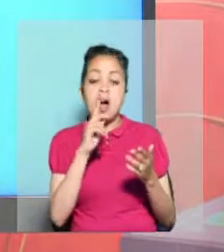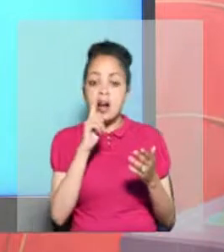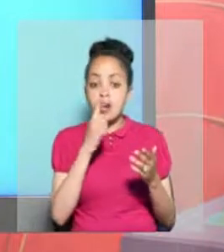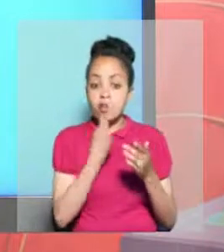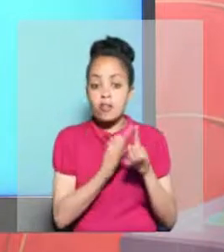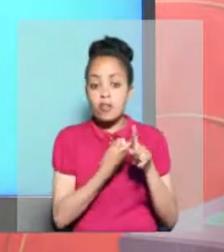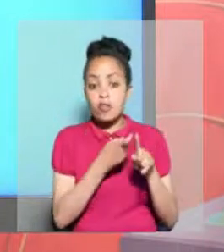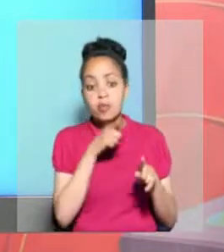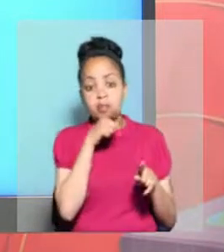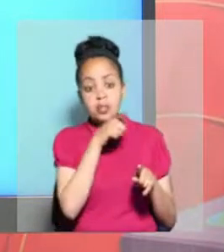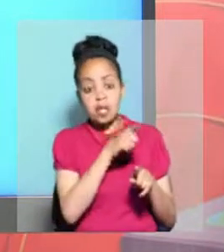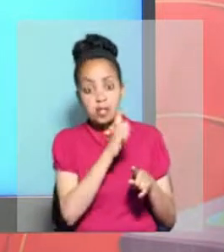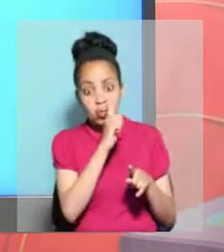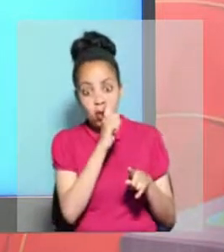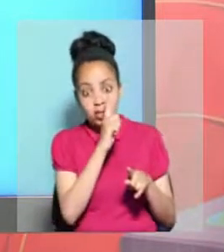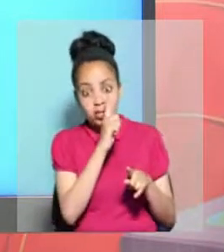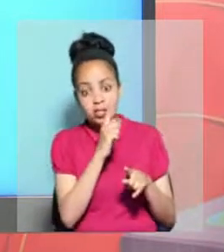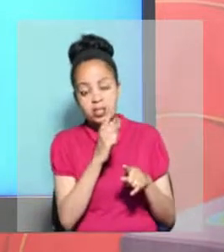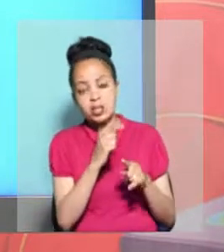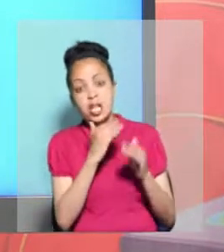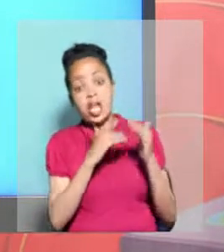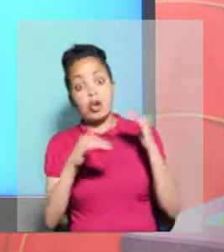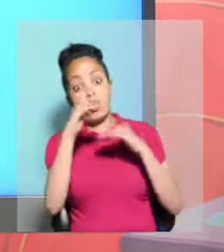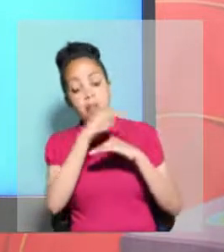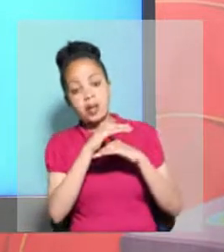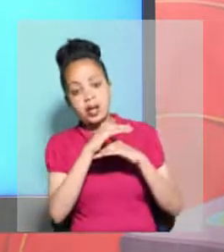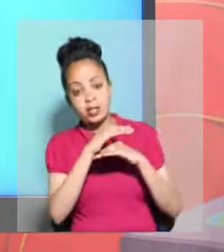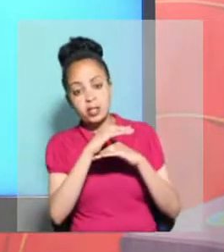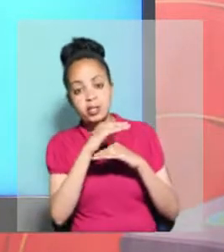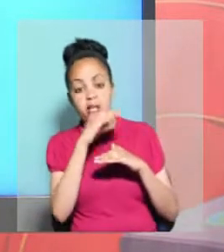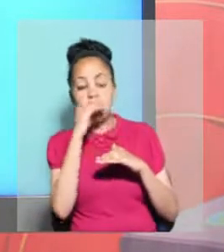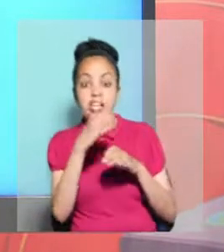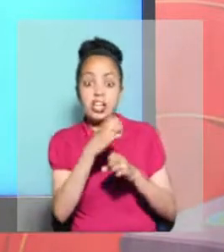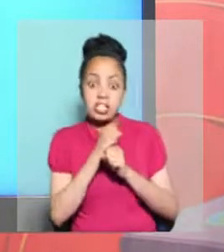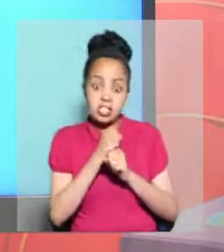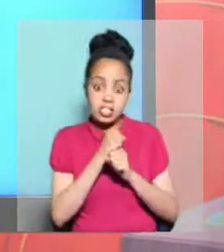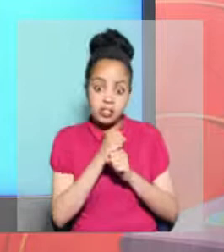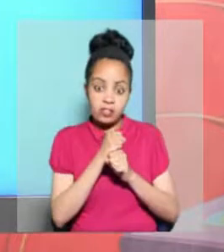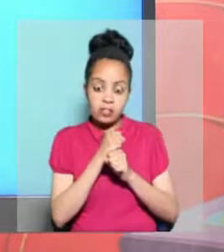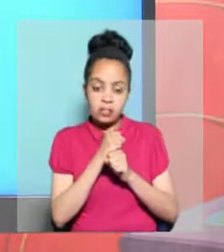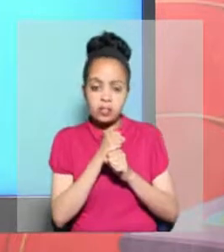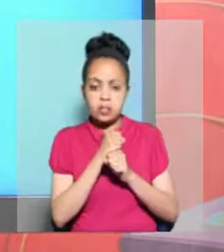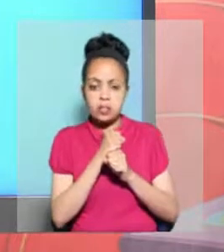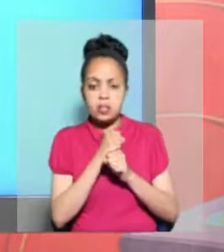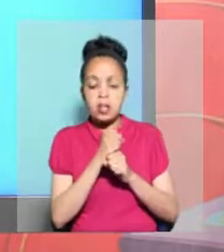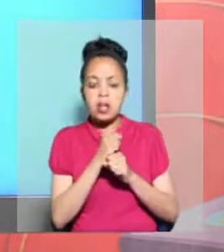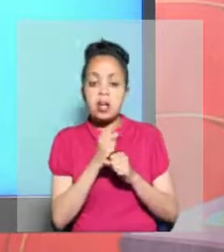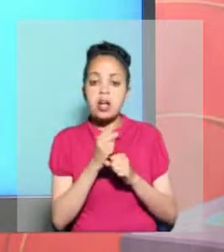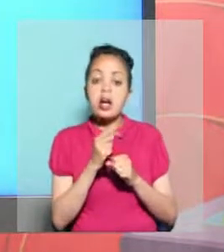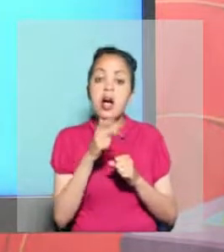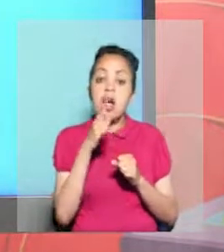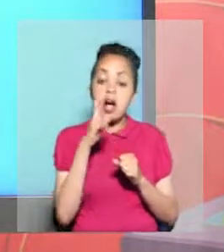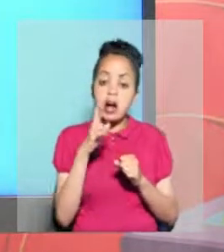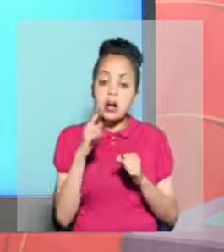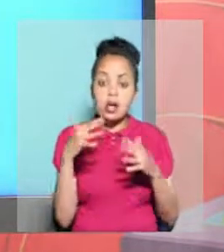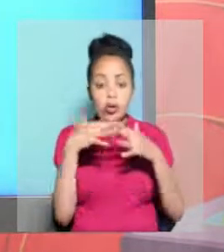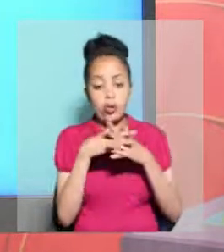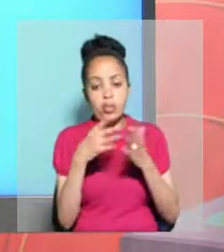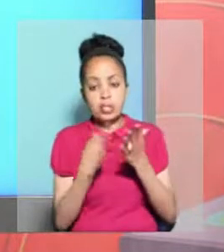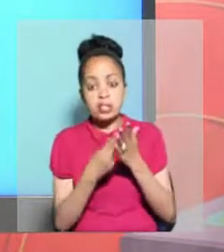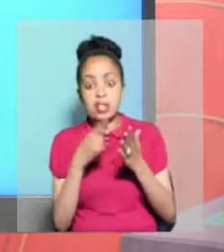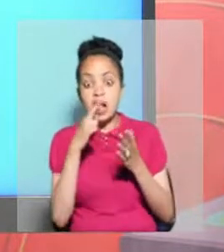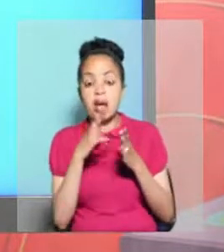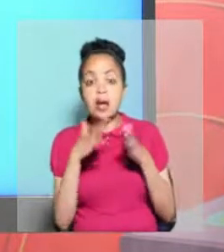gamete. I told you that one gamete from that of a dominant one, from that of a recessive one. When R cross this one,